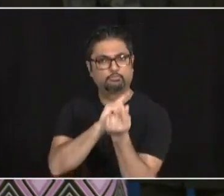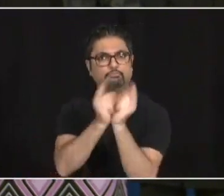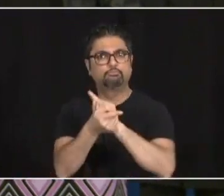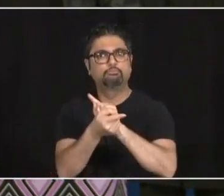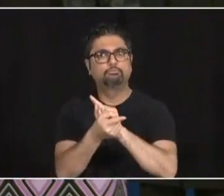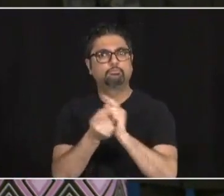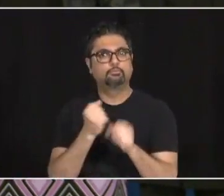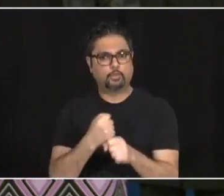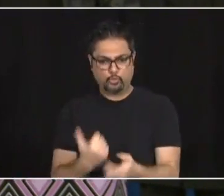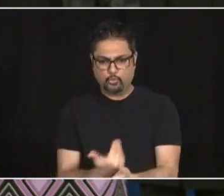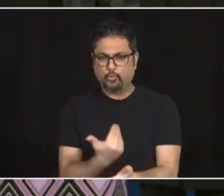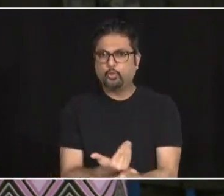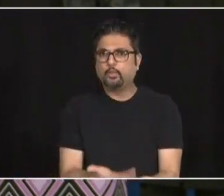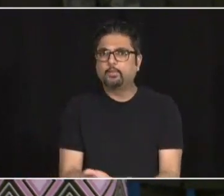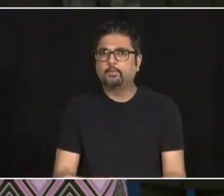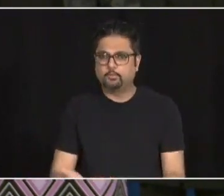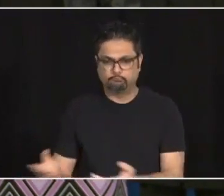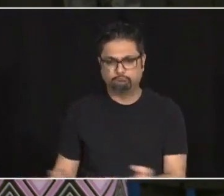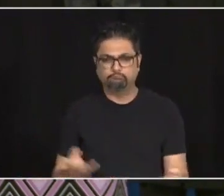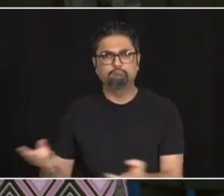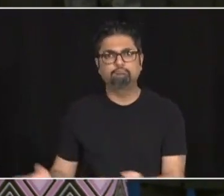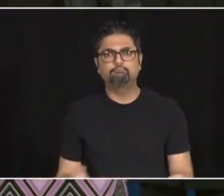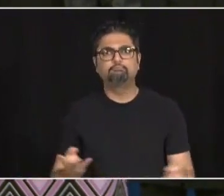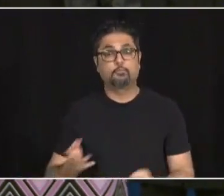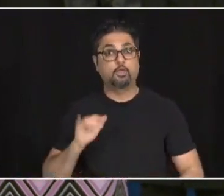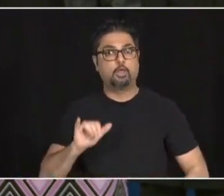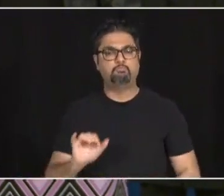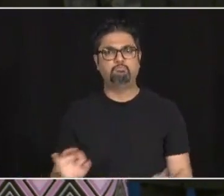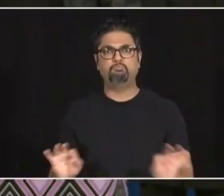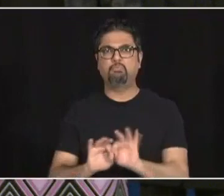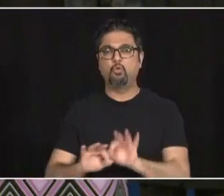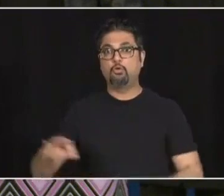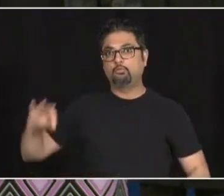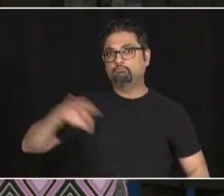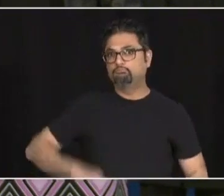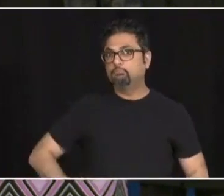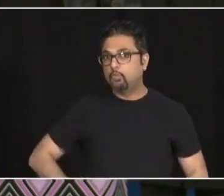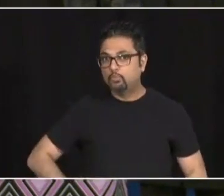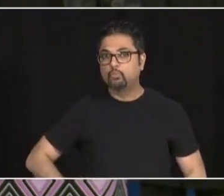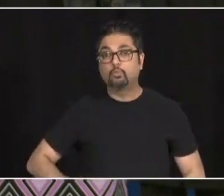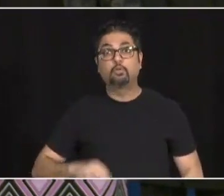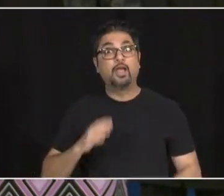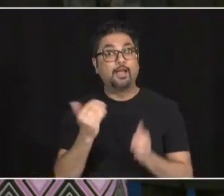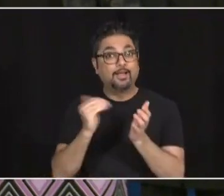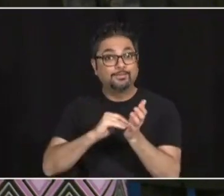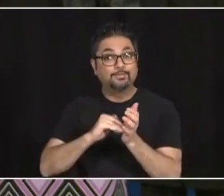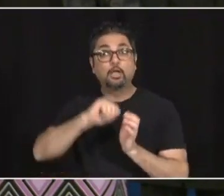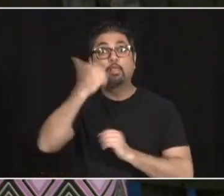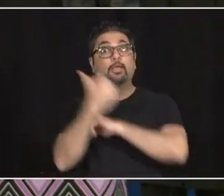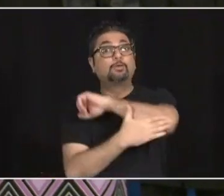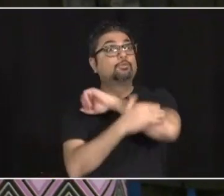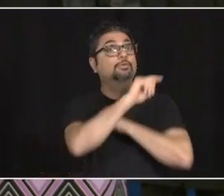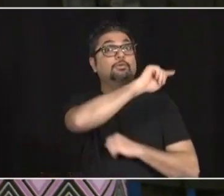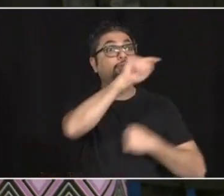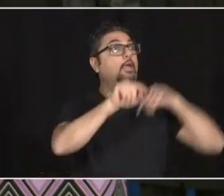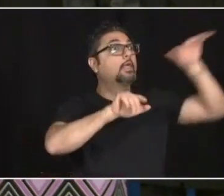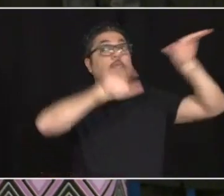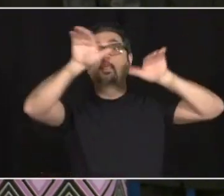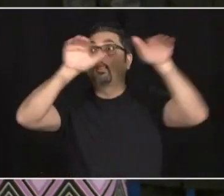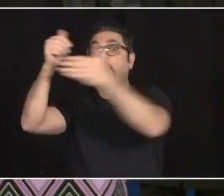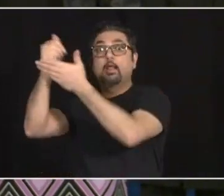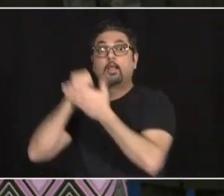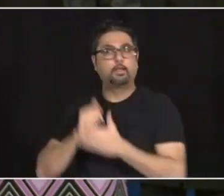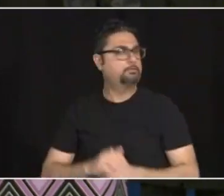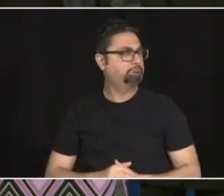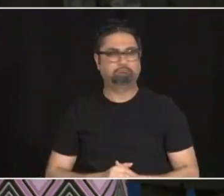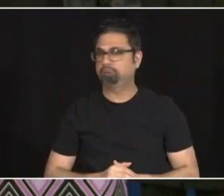difference. That's why we're going to, in the future, never rely on any foreign country or any foreign government or leader